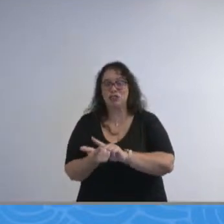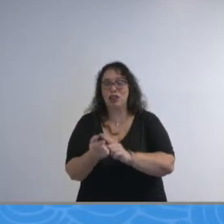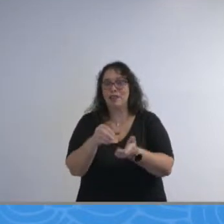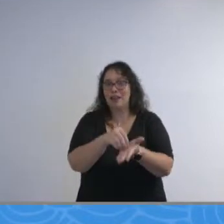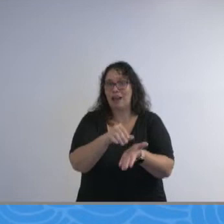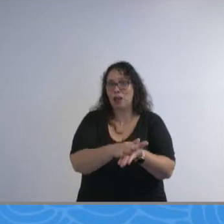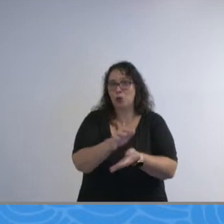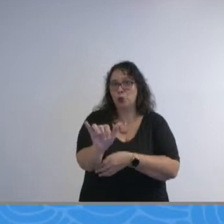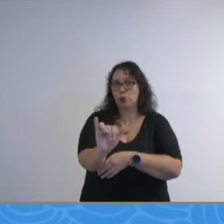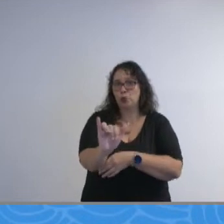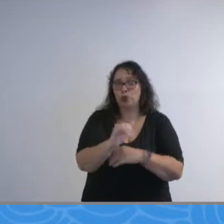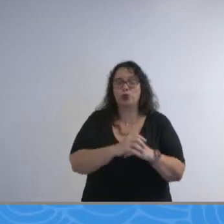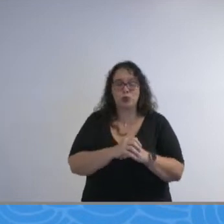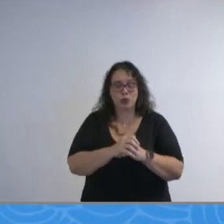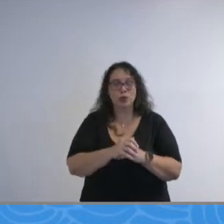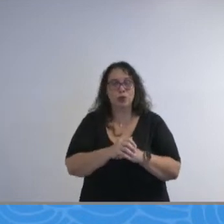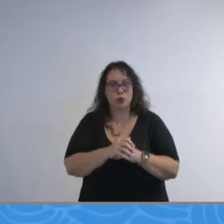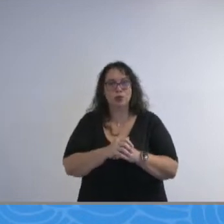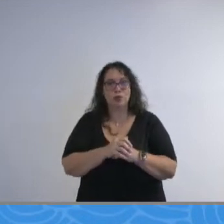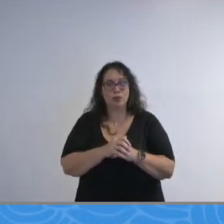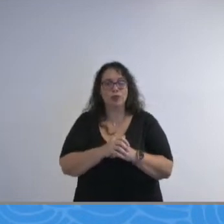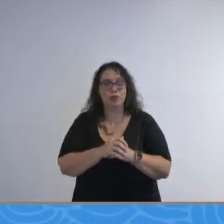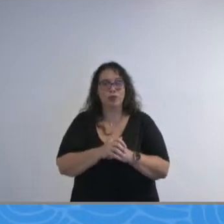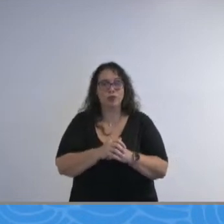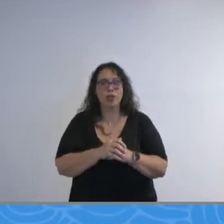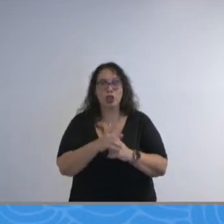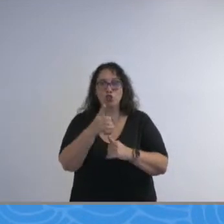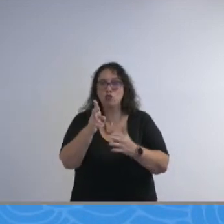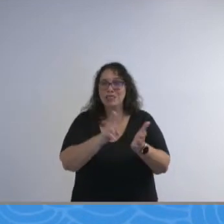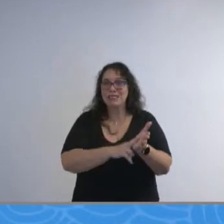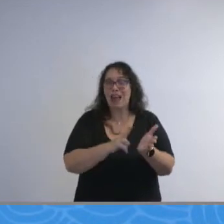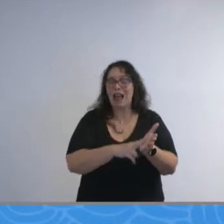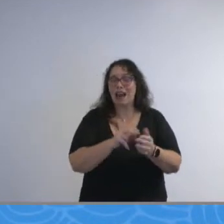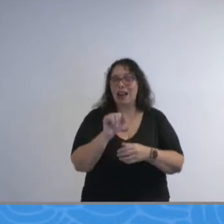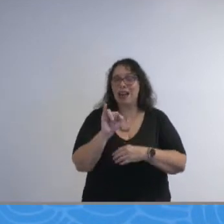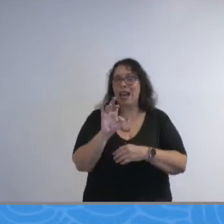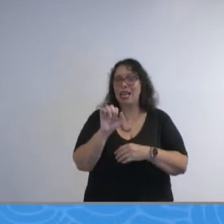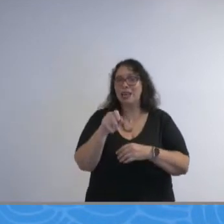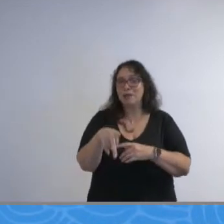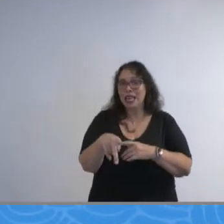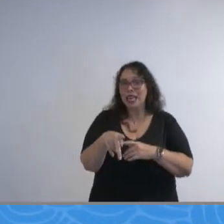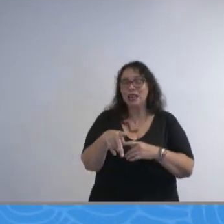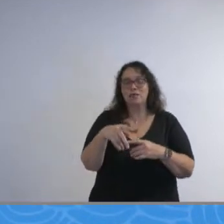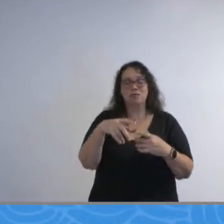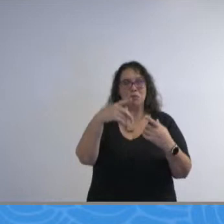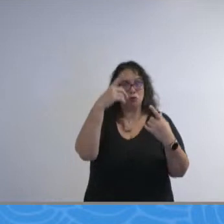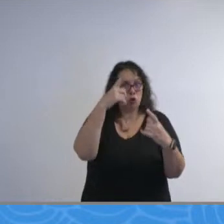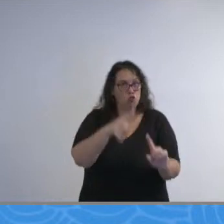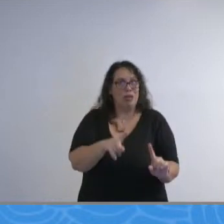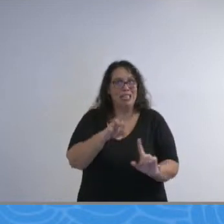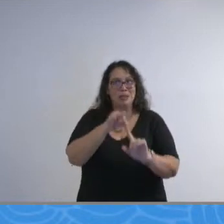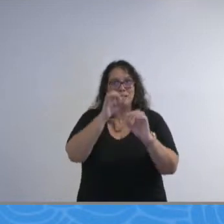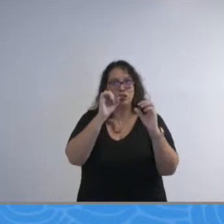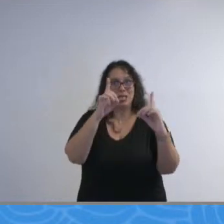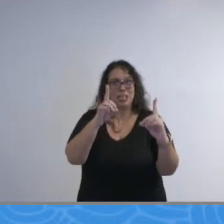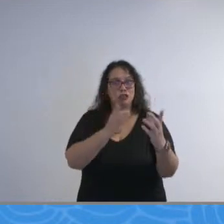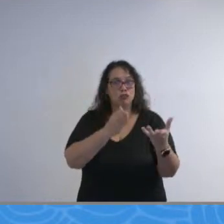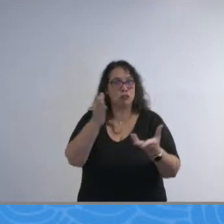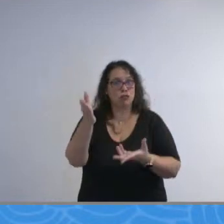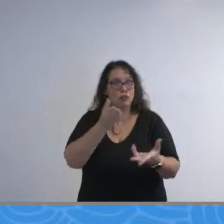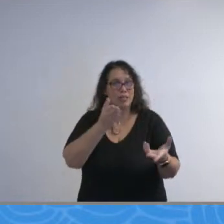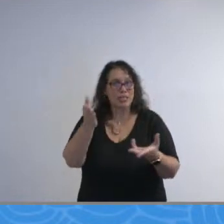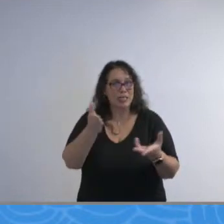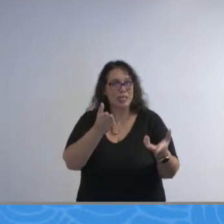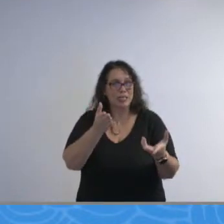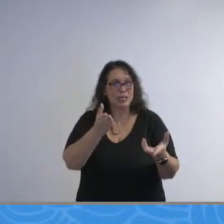documents. If you sign an IEP, you're able to, or if you can agree to special education services